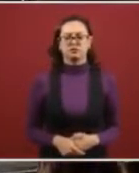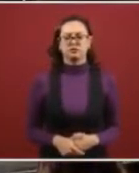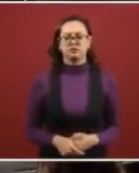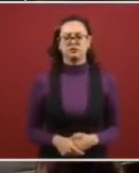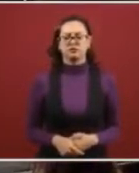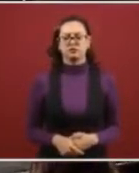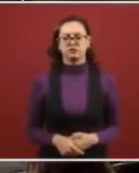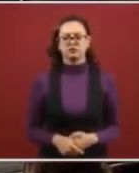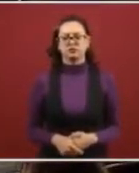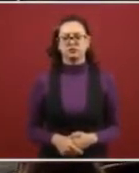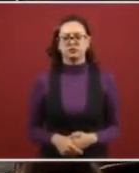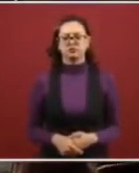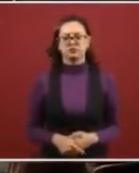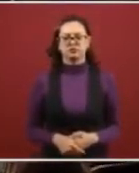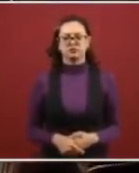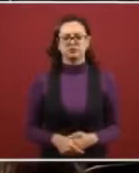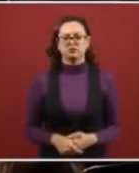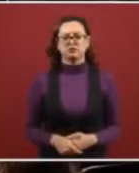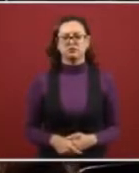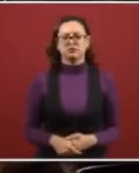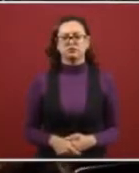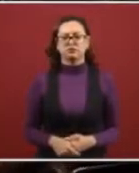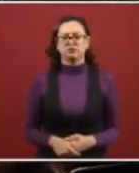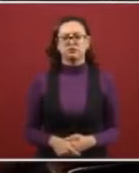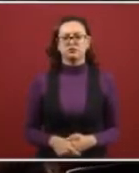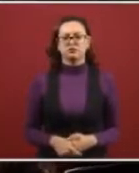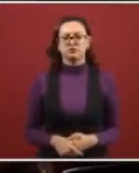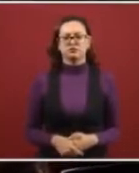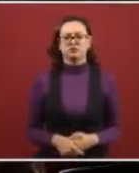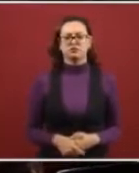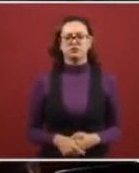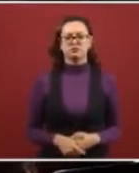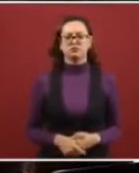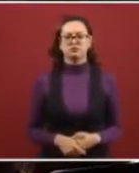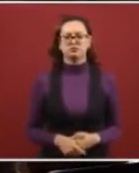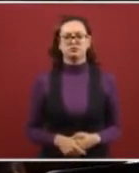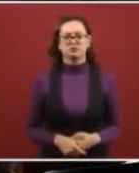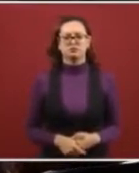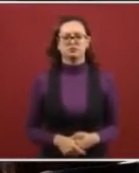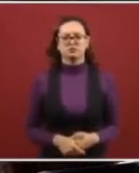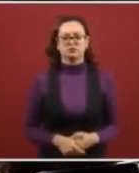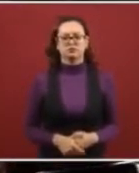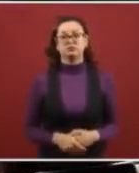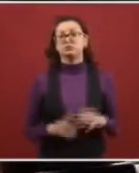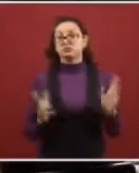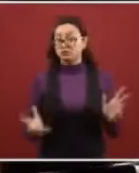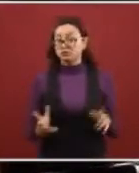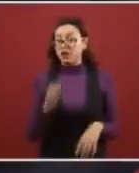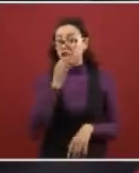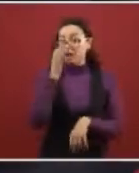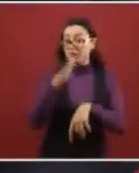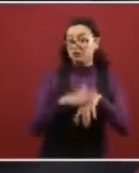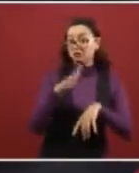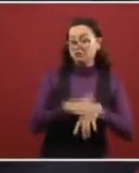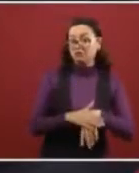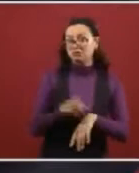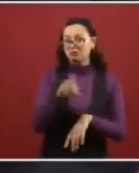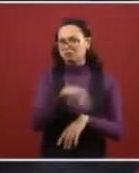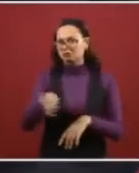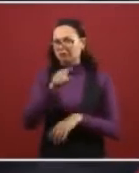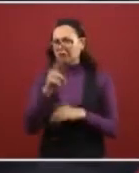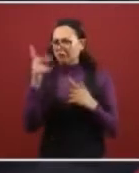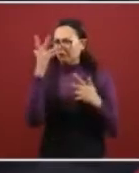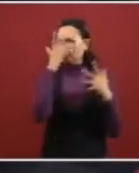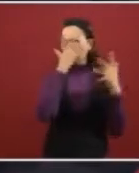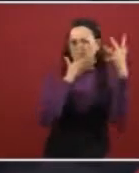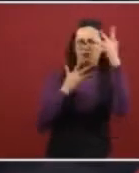no that they're not se confundan not be confused y que